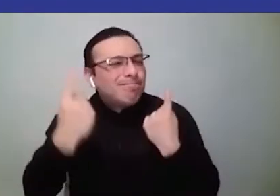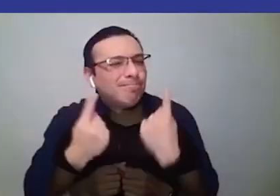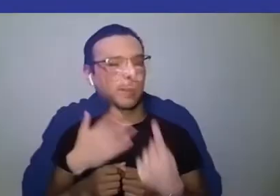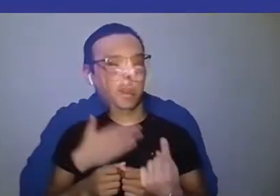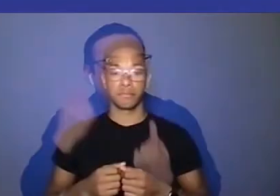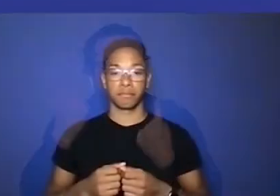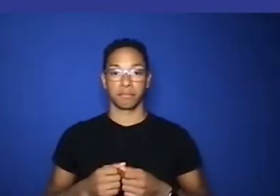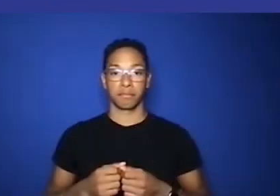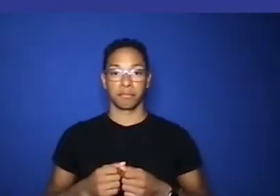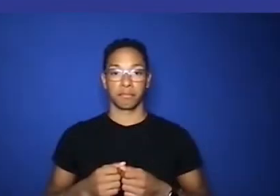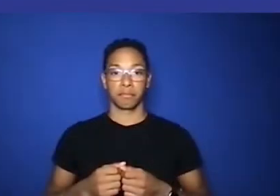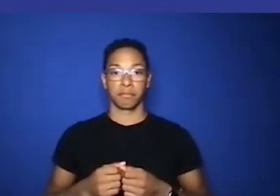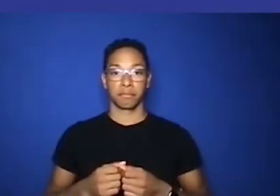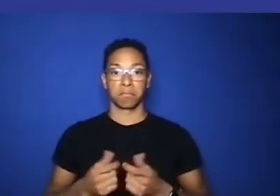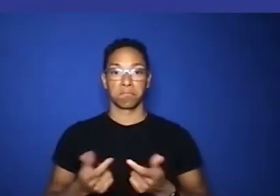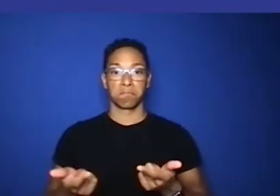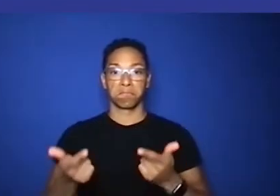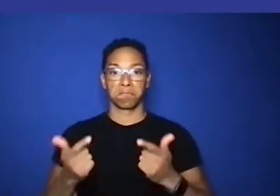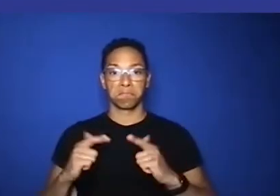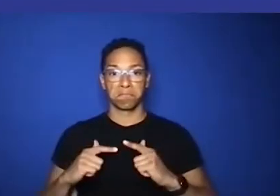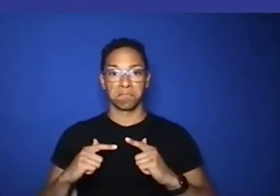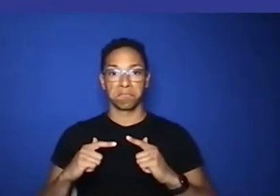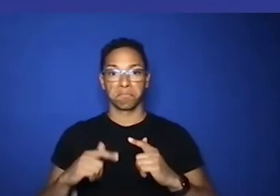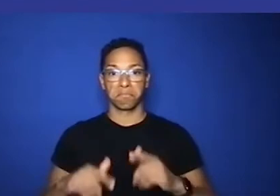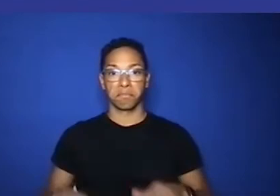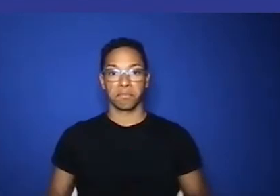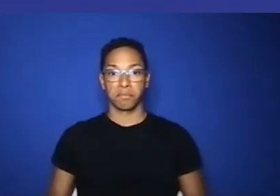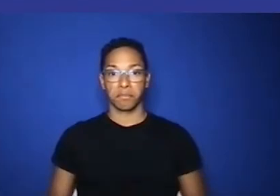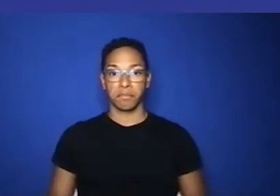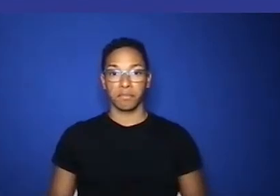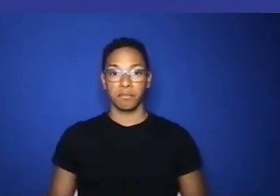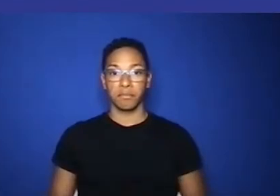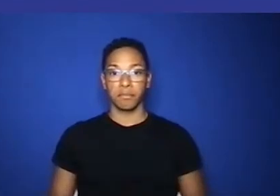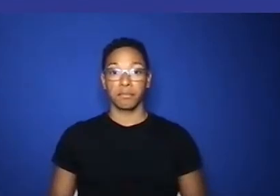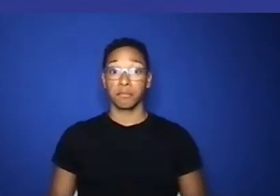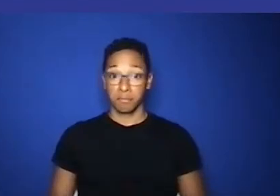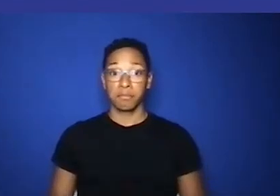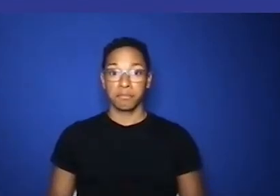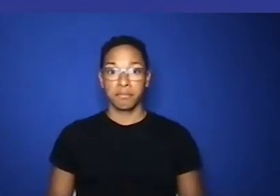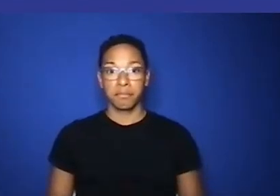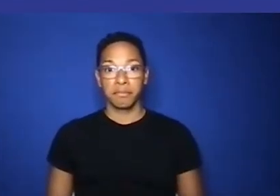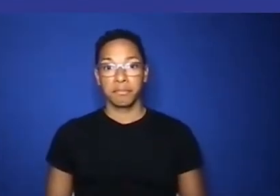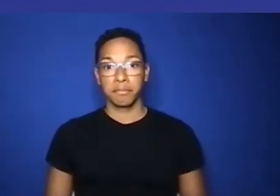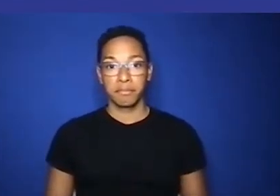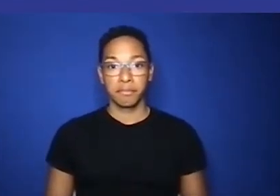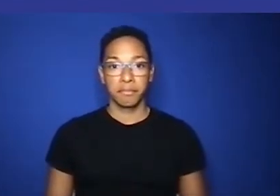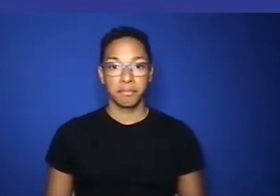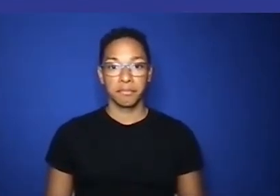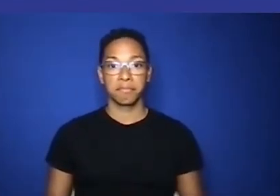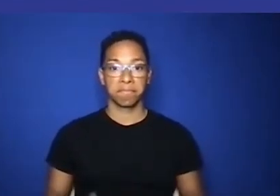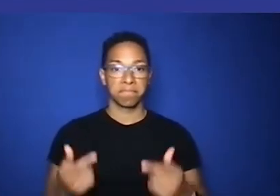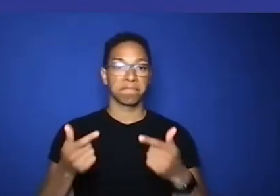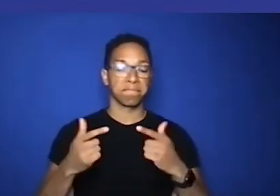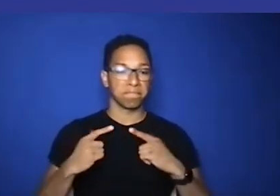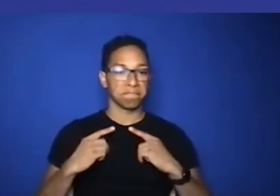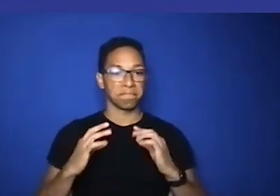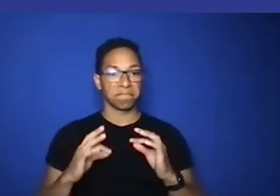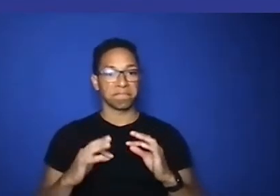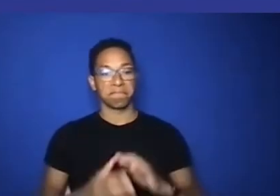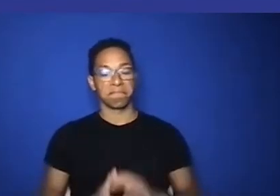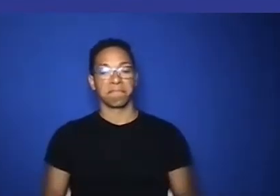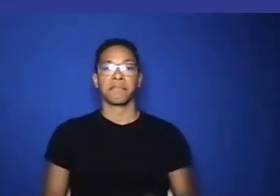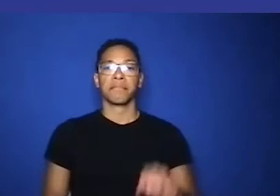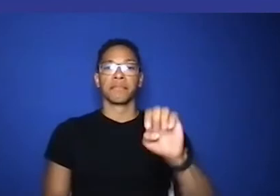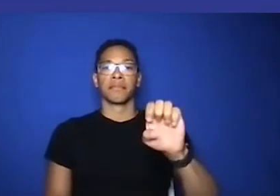Something about what you just said reminded me, and forgive me, I forget which essay or book this was part